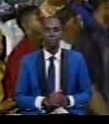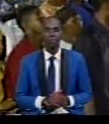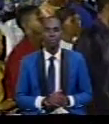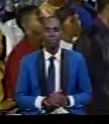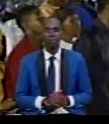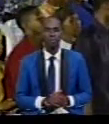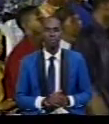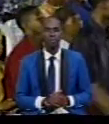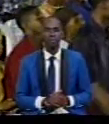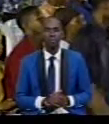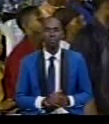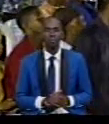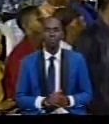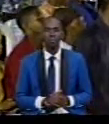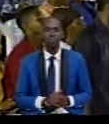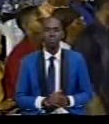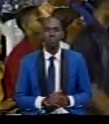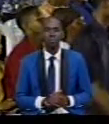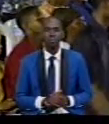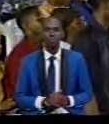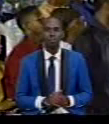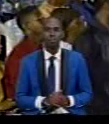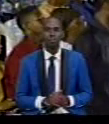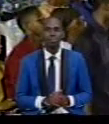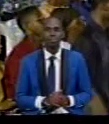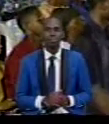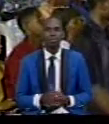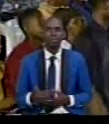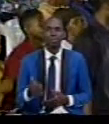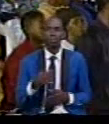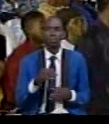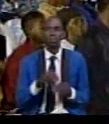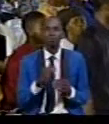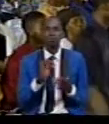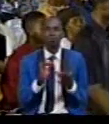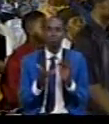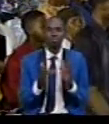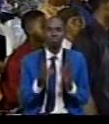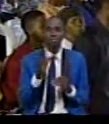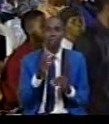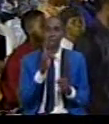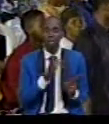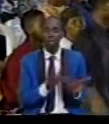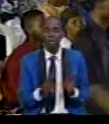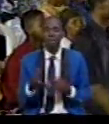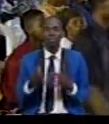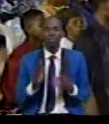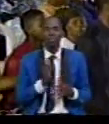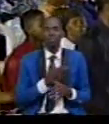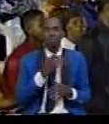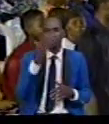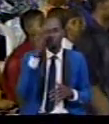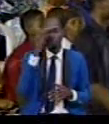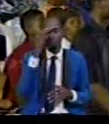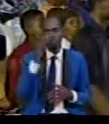Social media, where you are ready, let's know. As you are still interviewing people here.